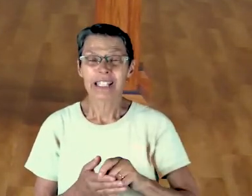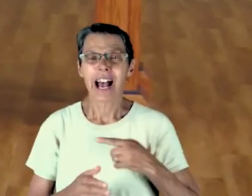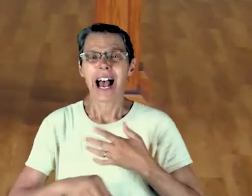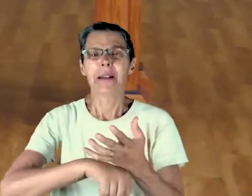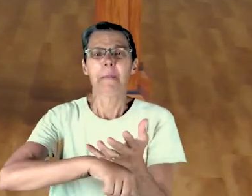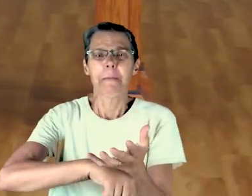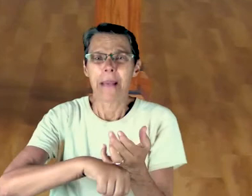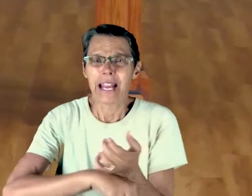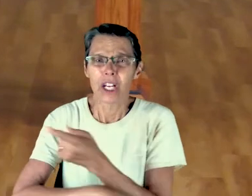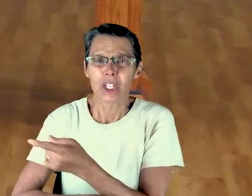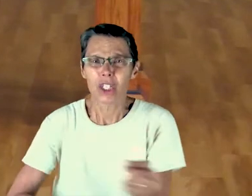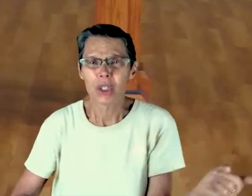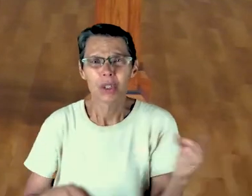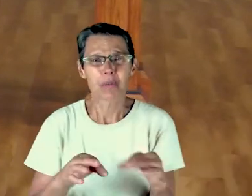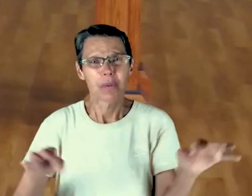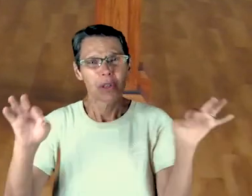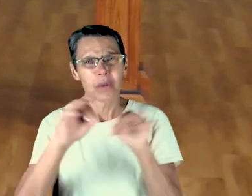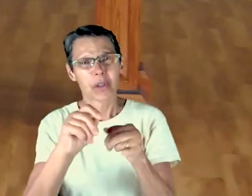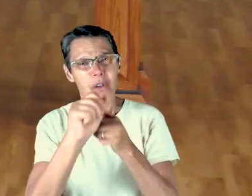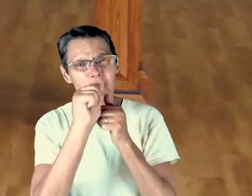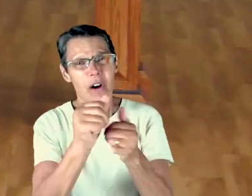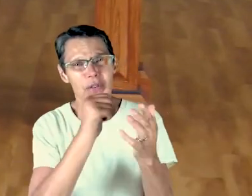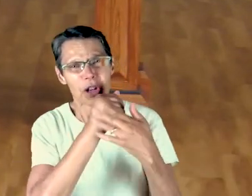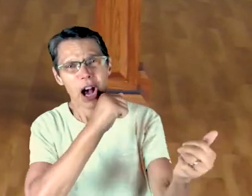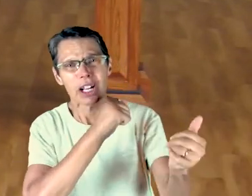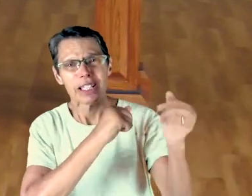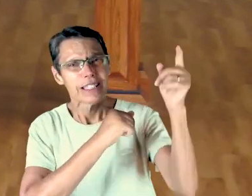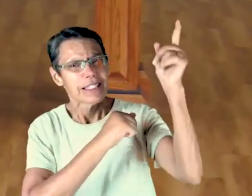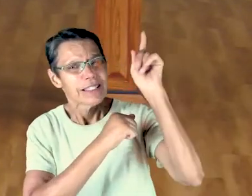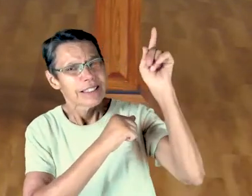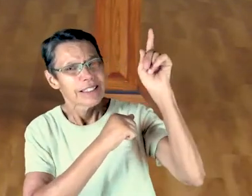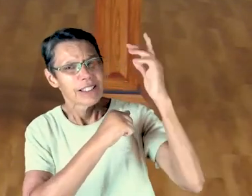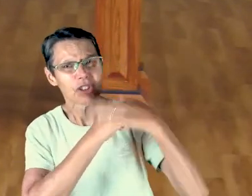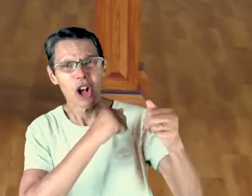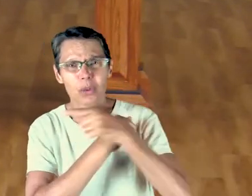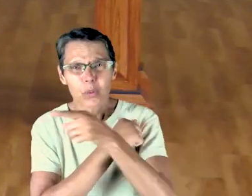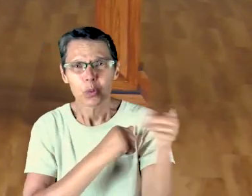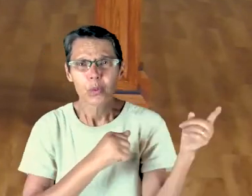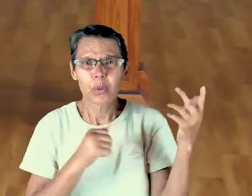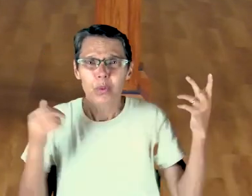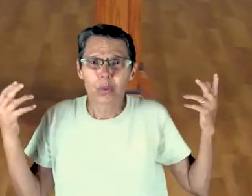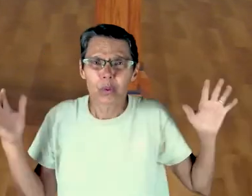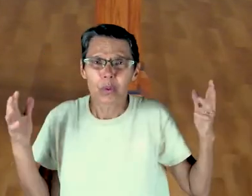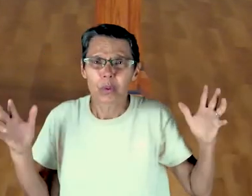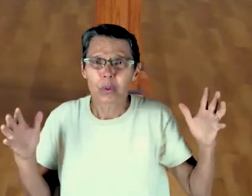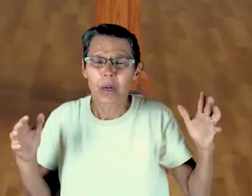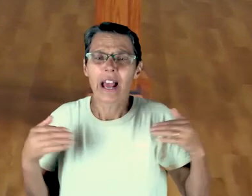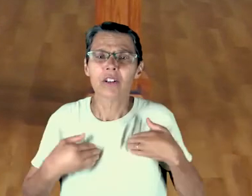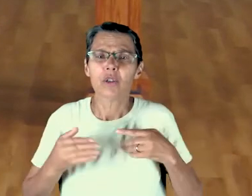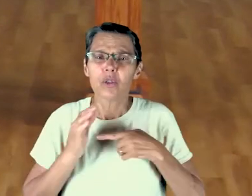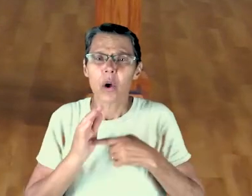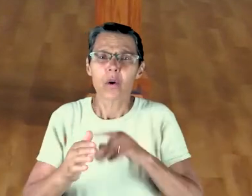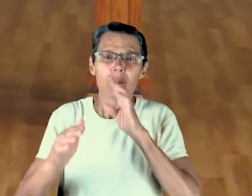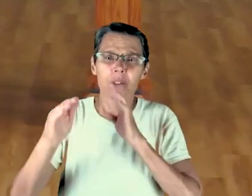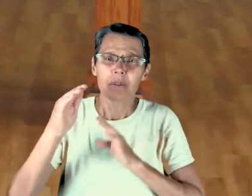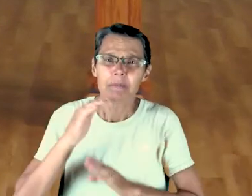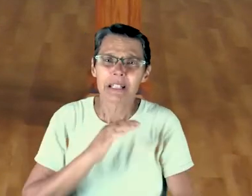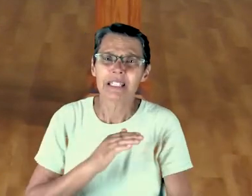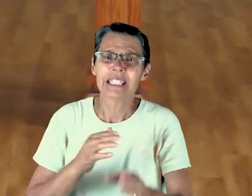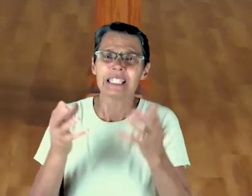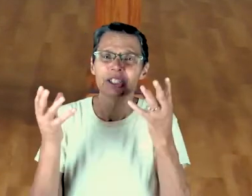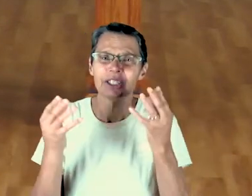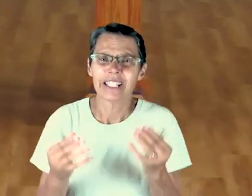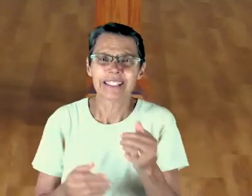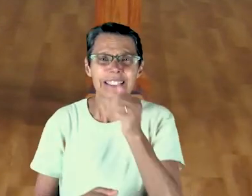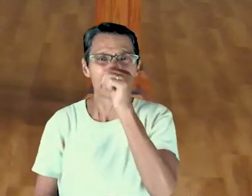to be worthy of the calling to which you have been called. In humility and gentleness and